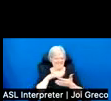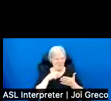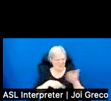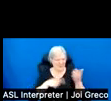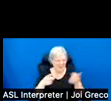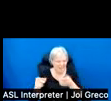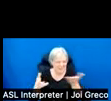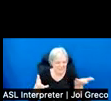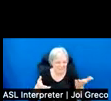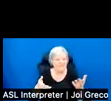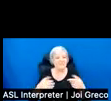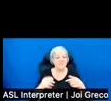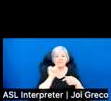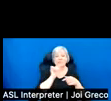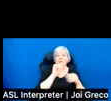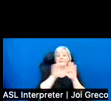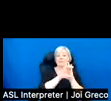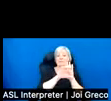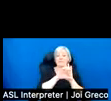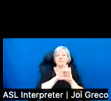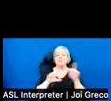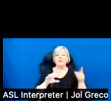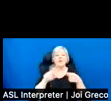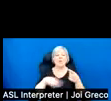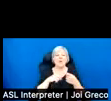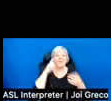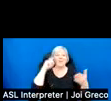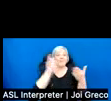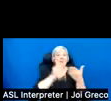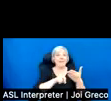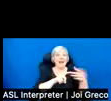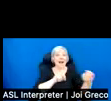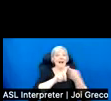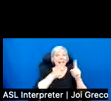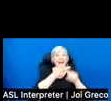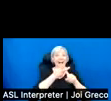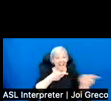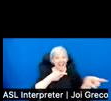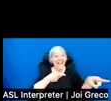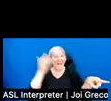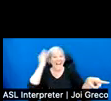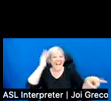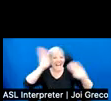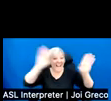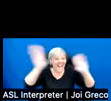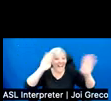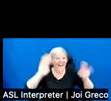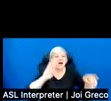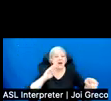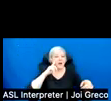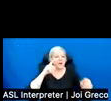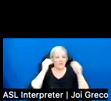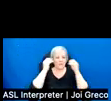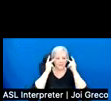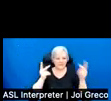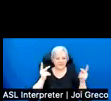is what happens when a person recognizes their friend. So if you look at the top of the image, there's the nose of the individual, and you can see there